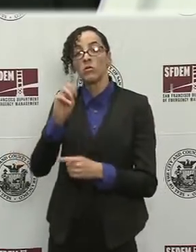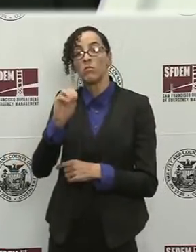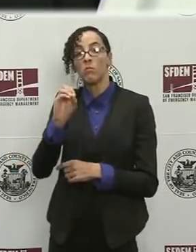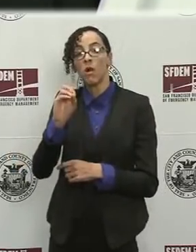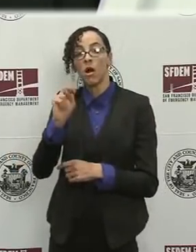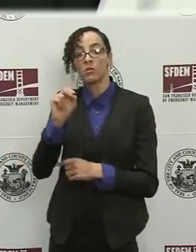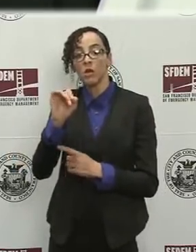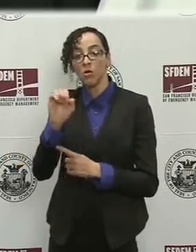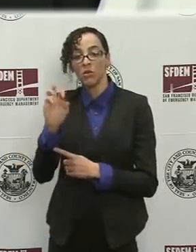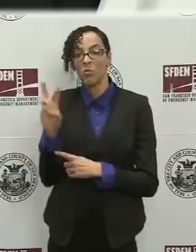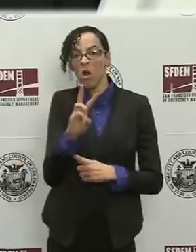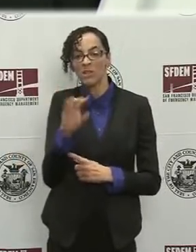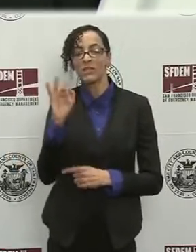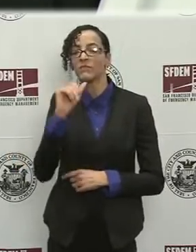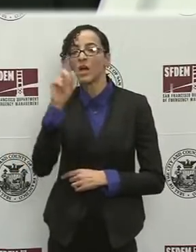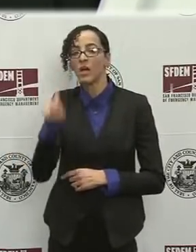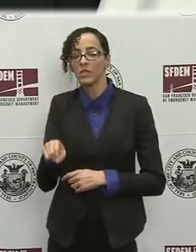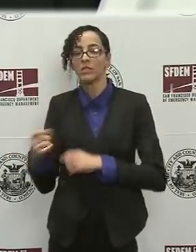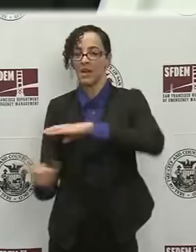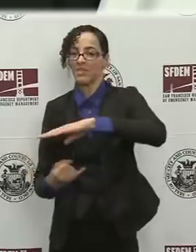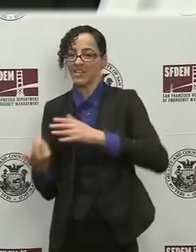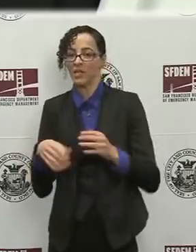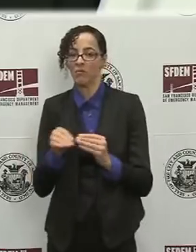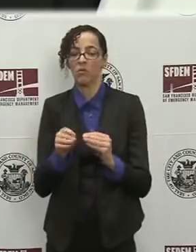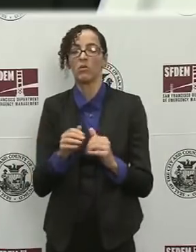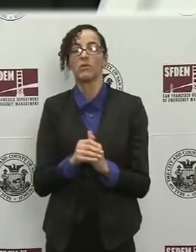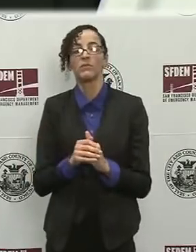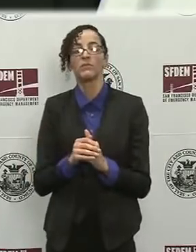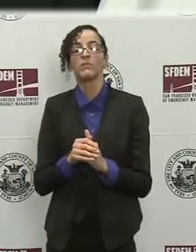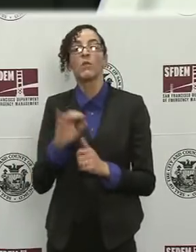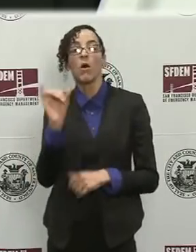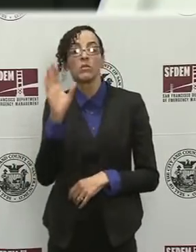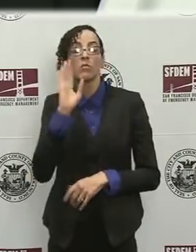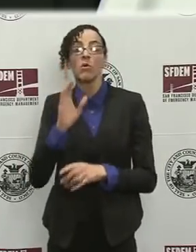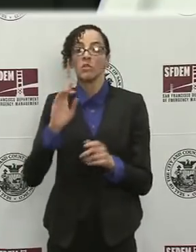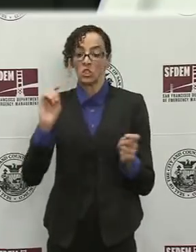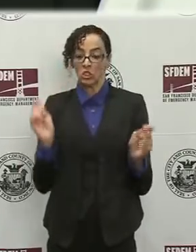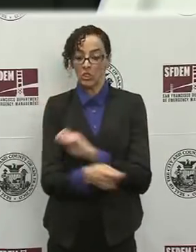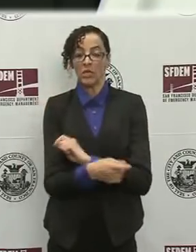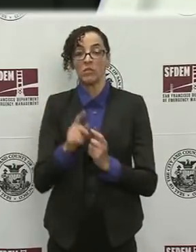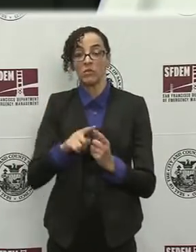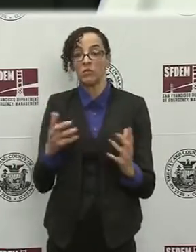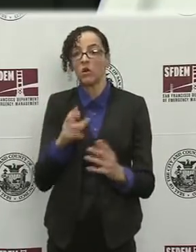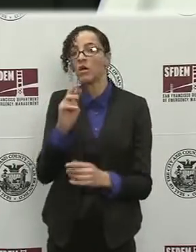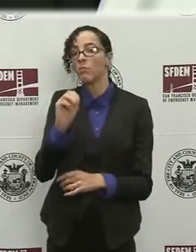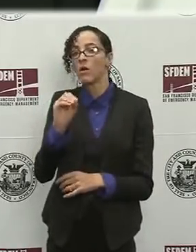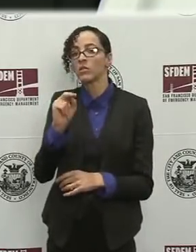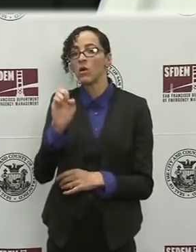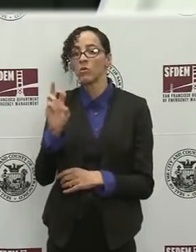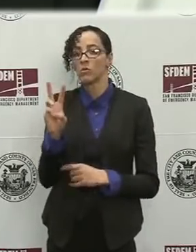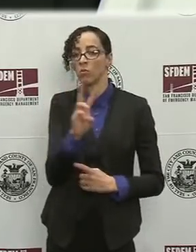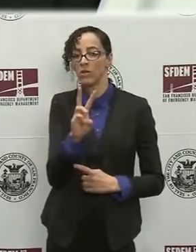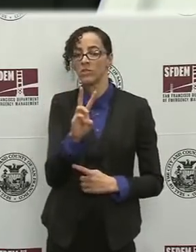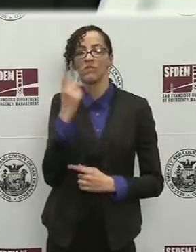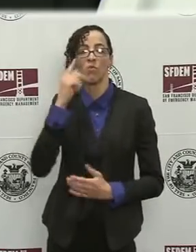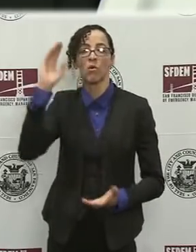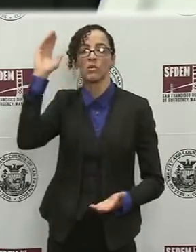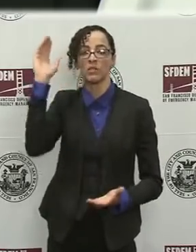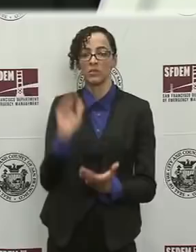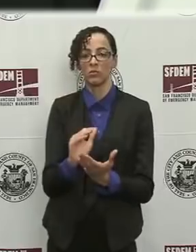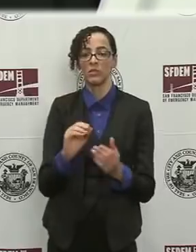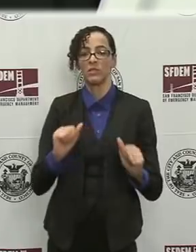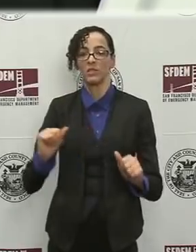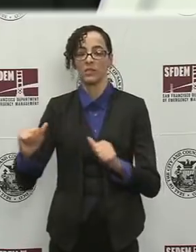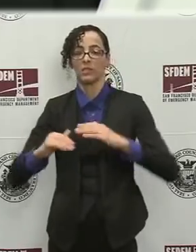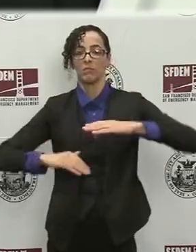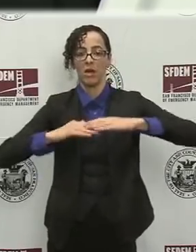we're also going to be making some changes at Moscone West, including decreasing the capacity so we can allow people